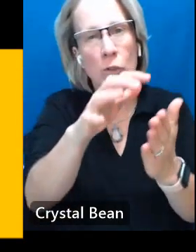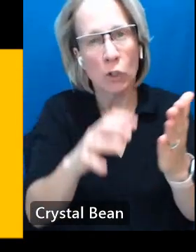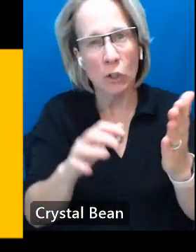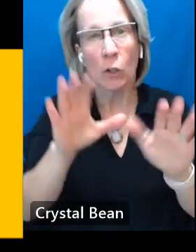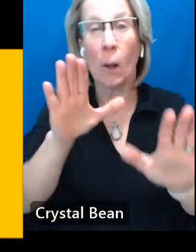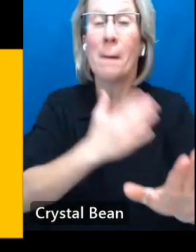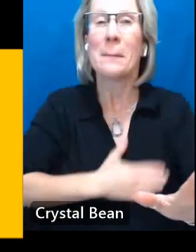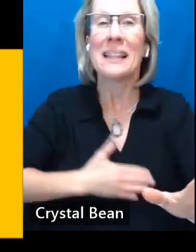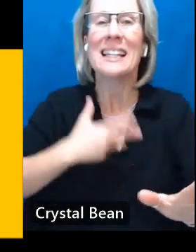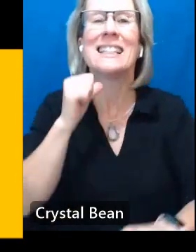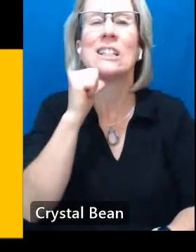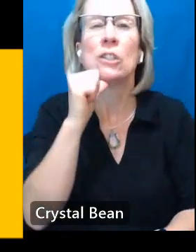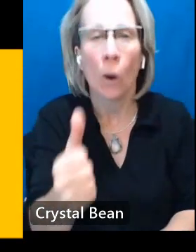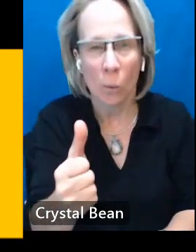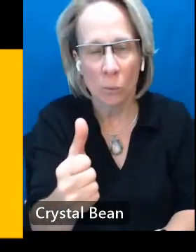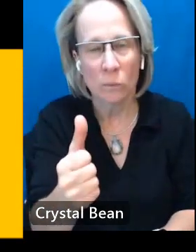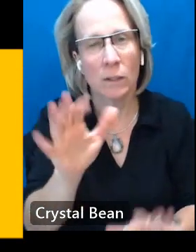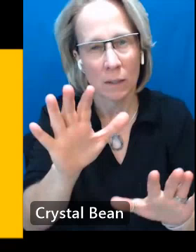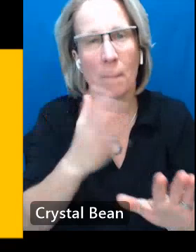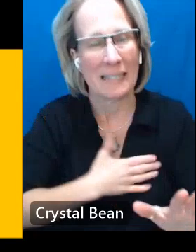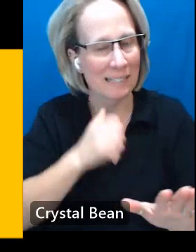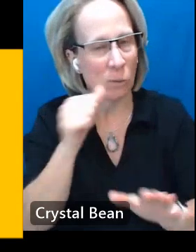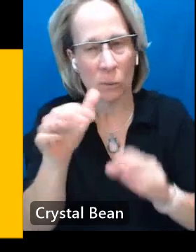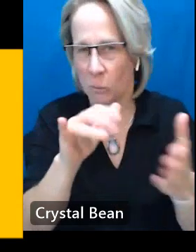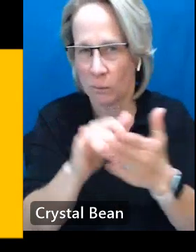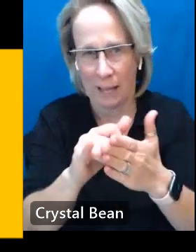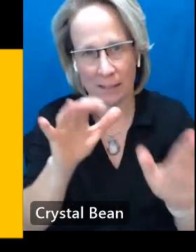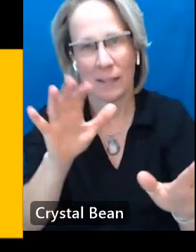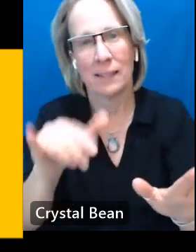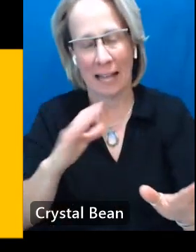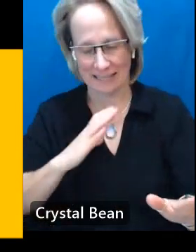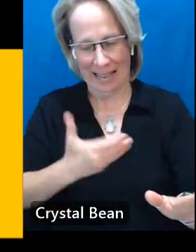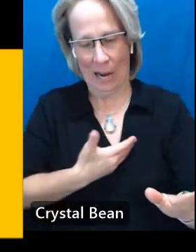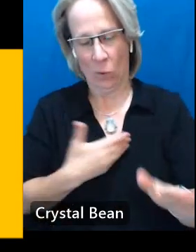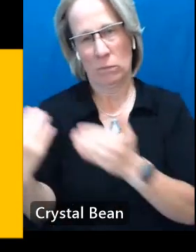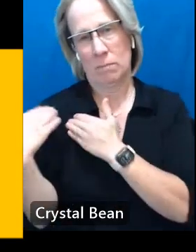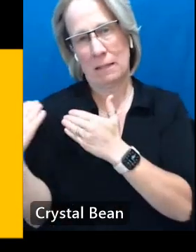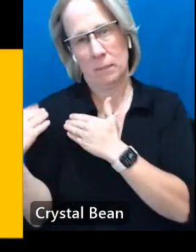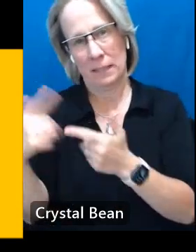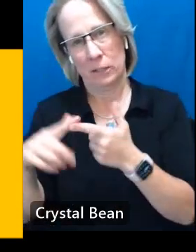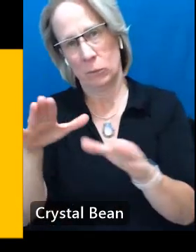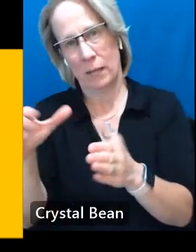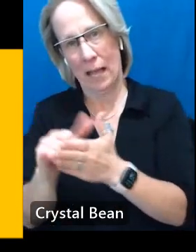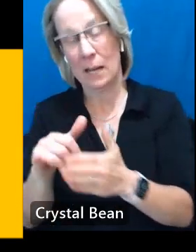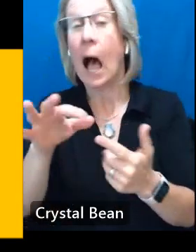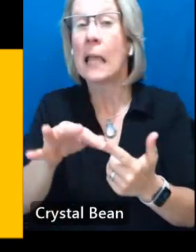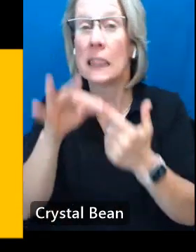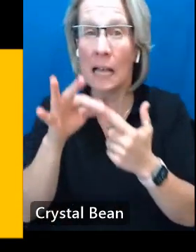review and post. Okay, so please don't do that unless it's an AGY journal.